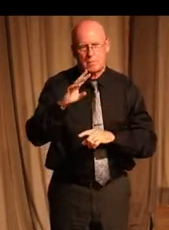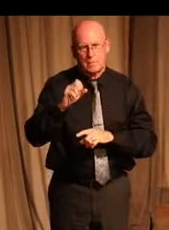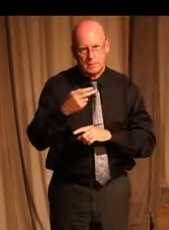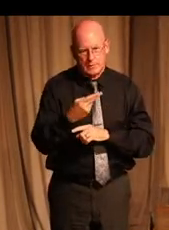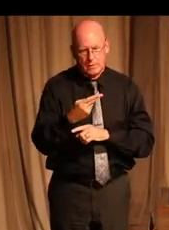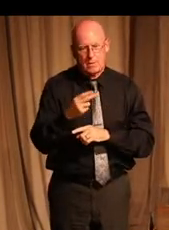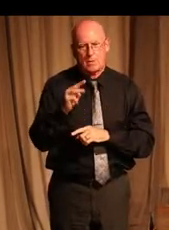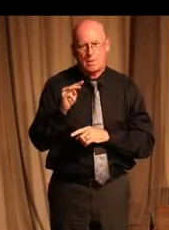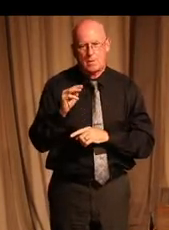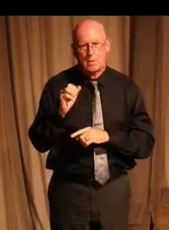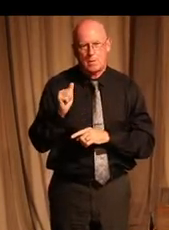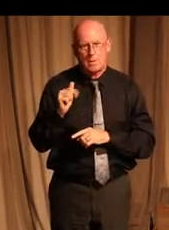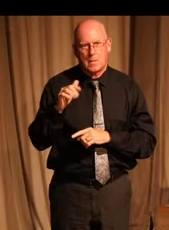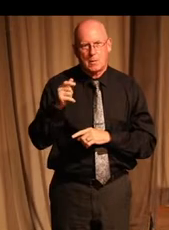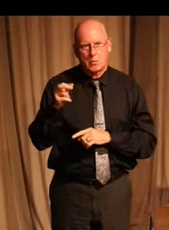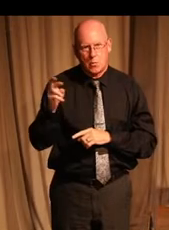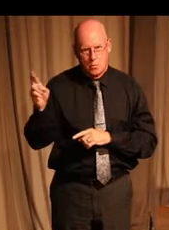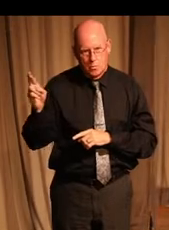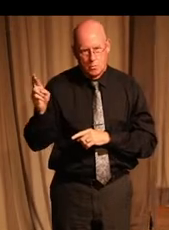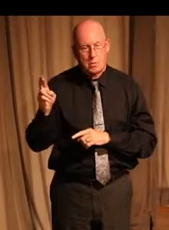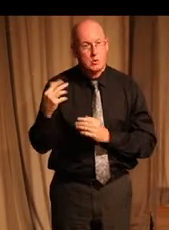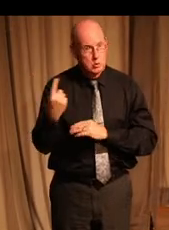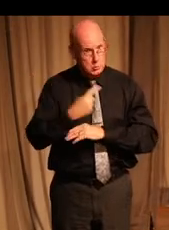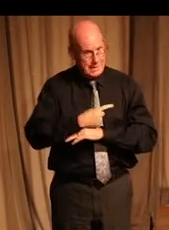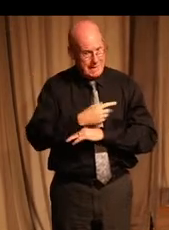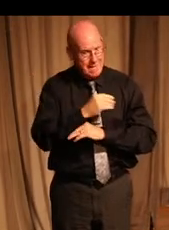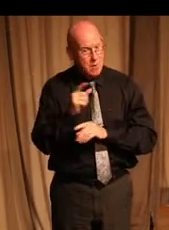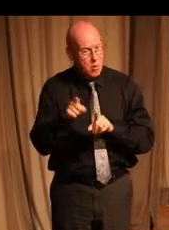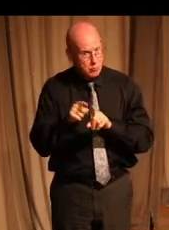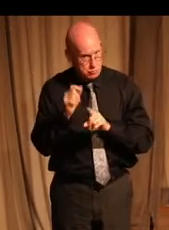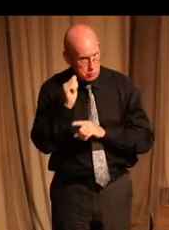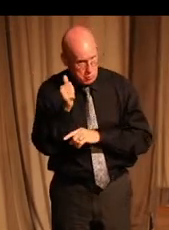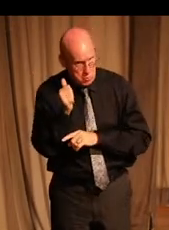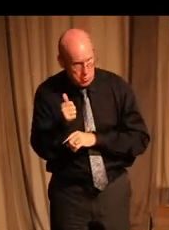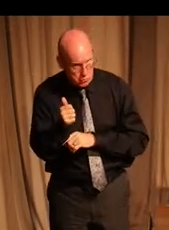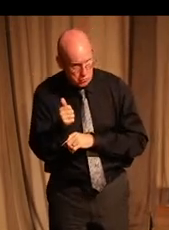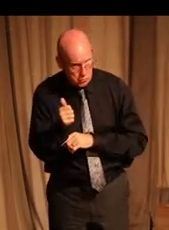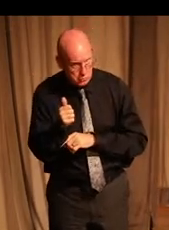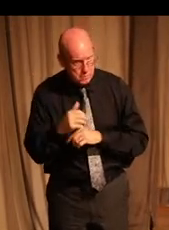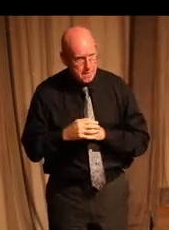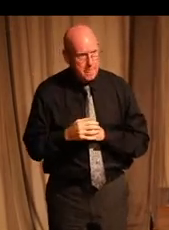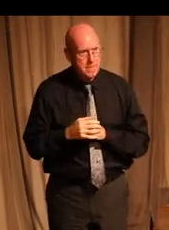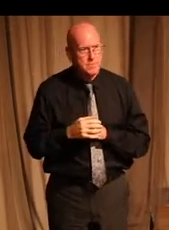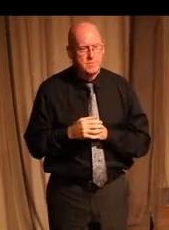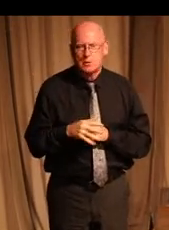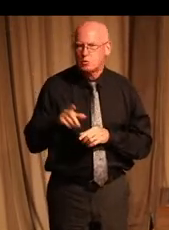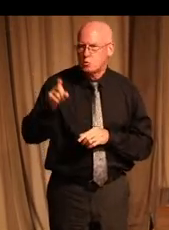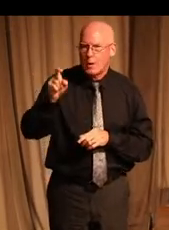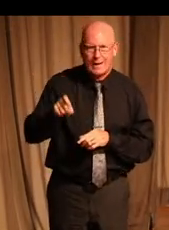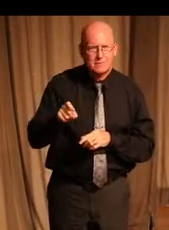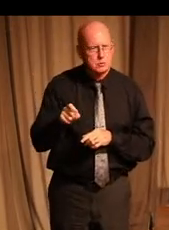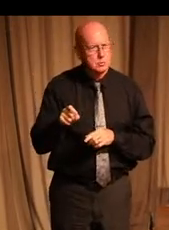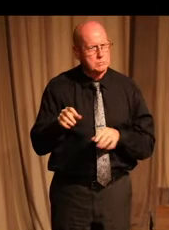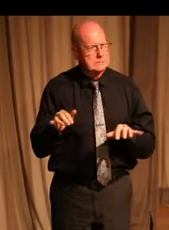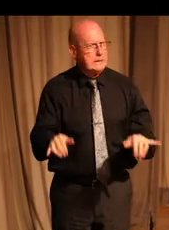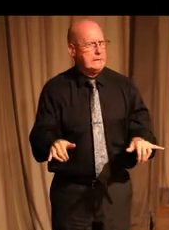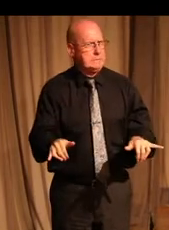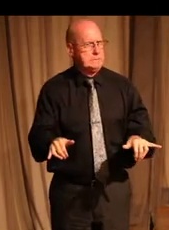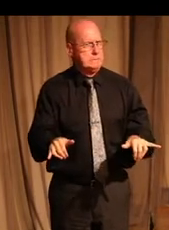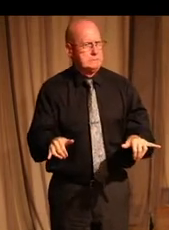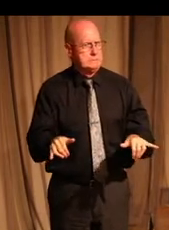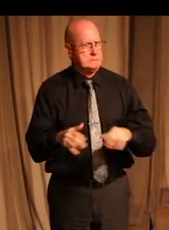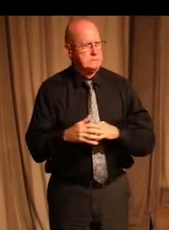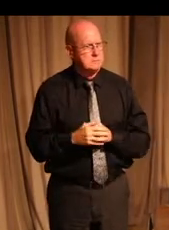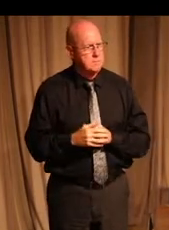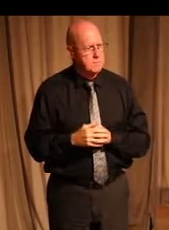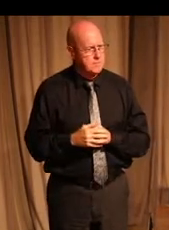up, both today and tomorrow as well. You have to stick around. You